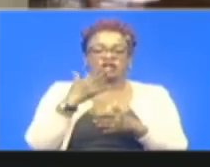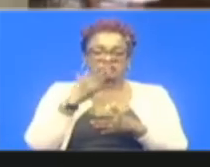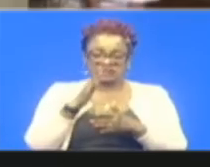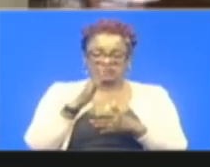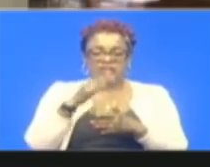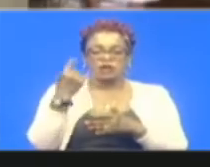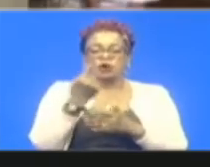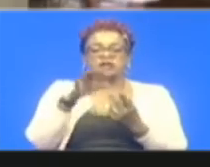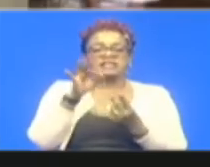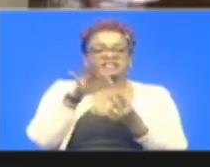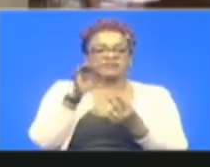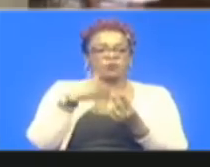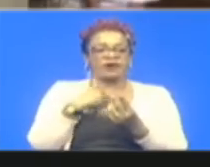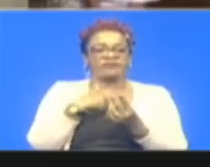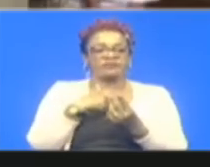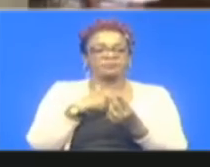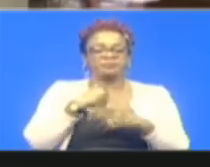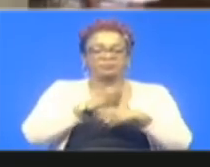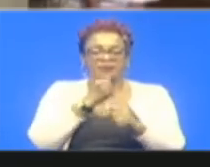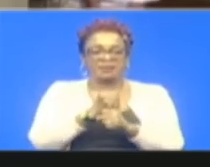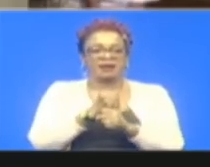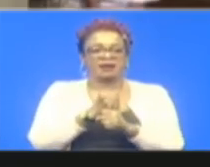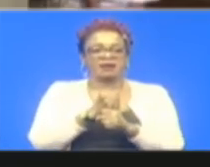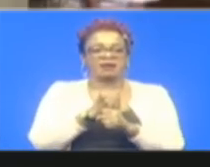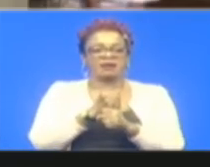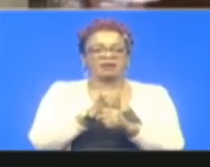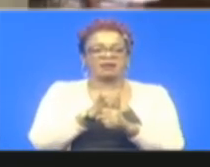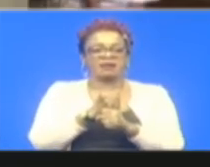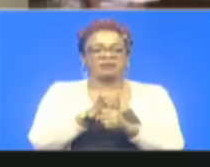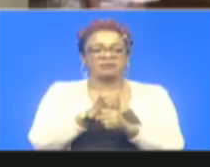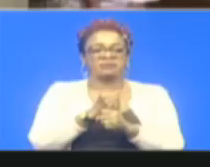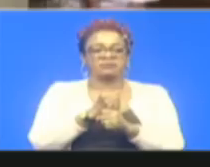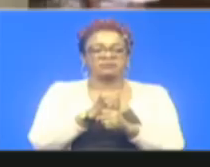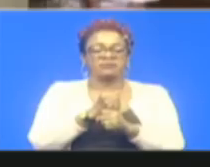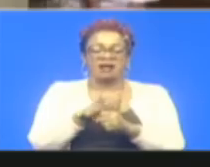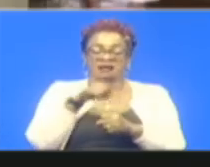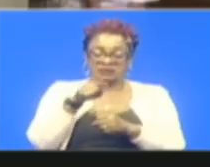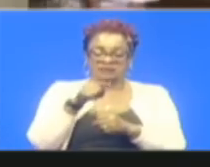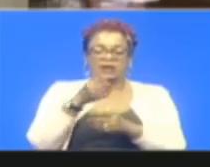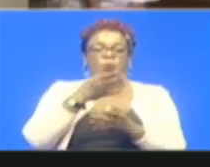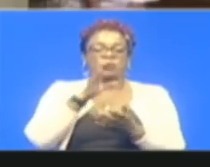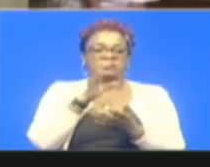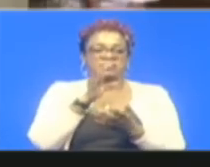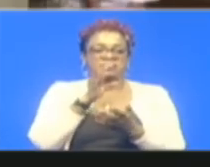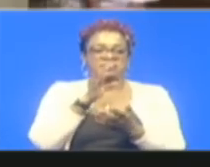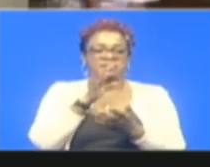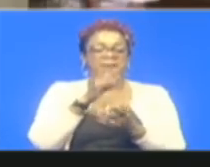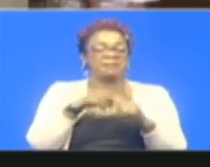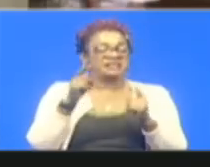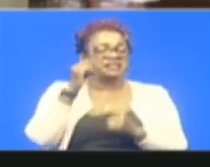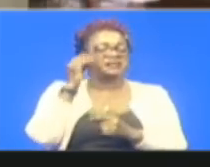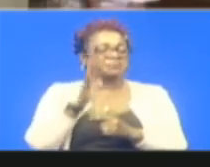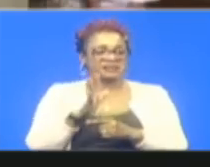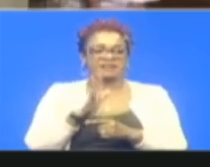have is desalination of this saline water, which is turning up to be a very expensive